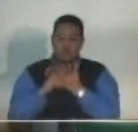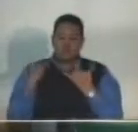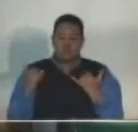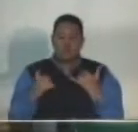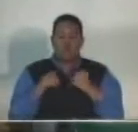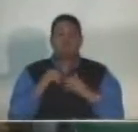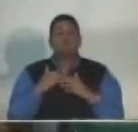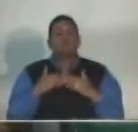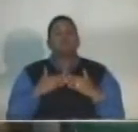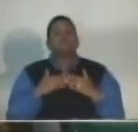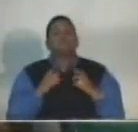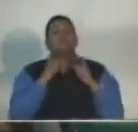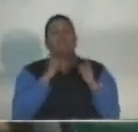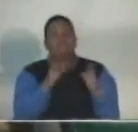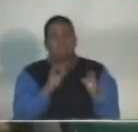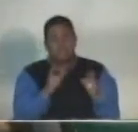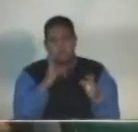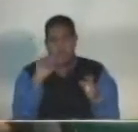offered by the